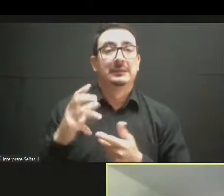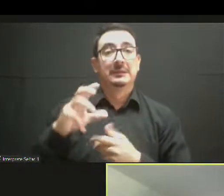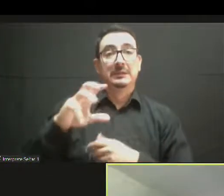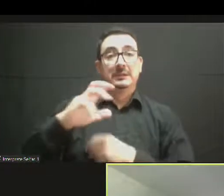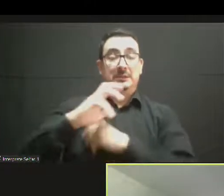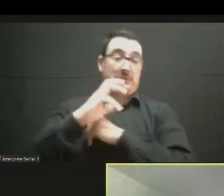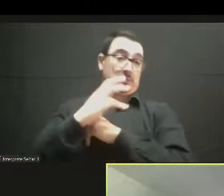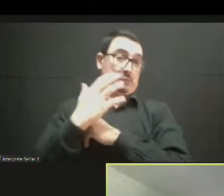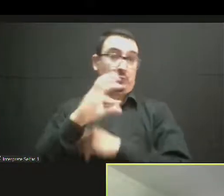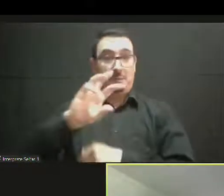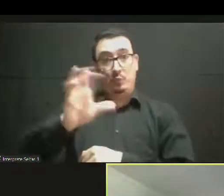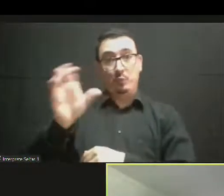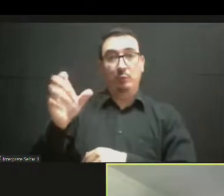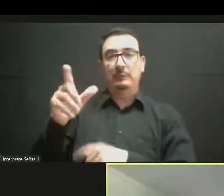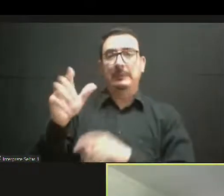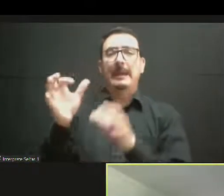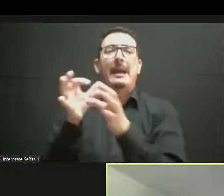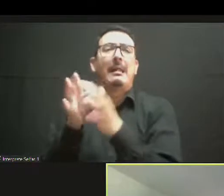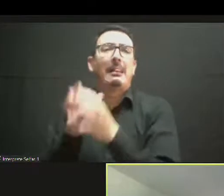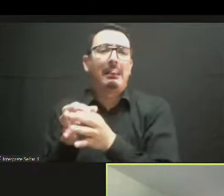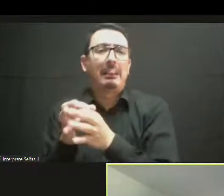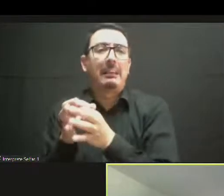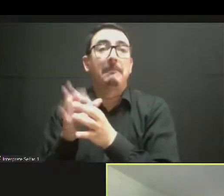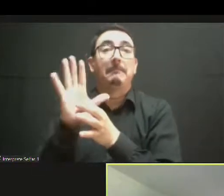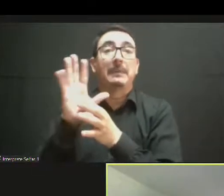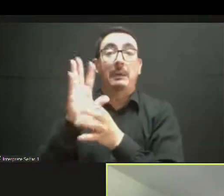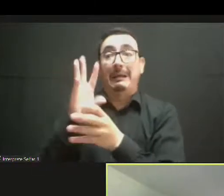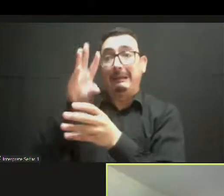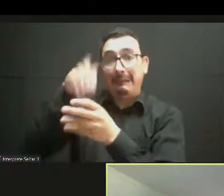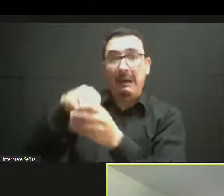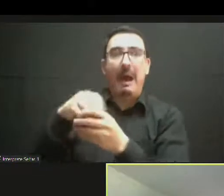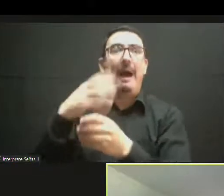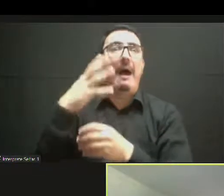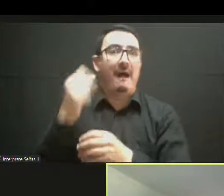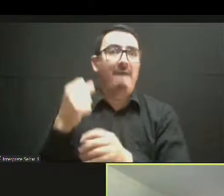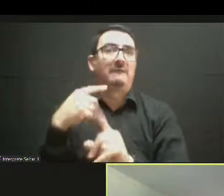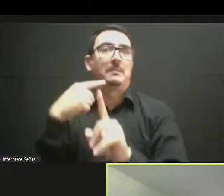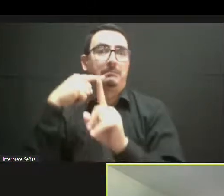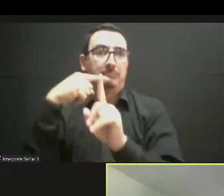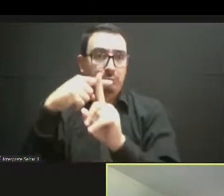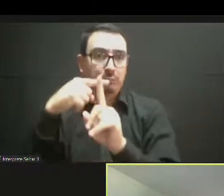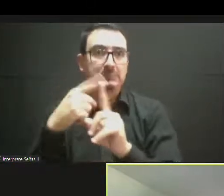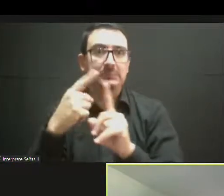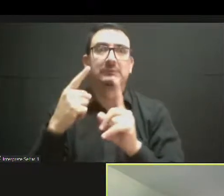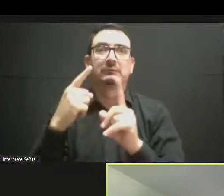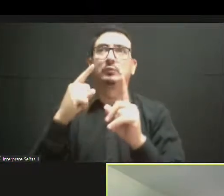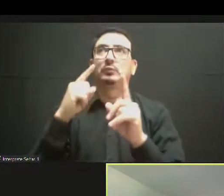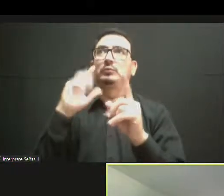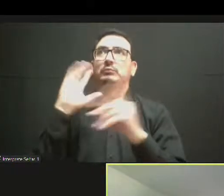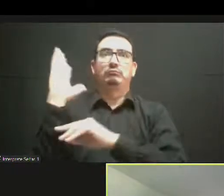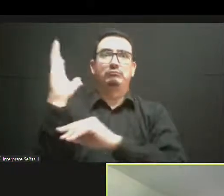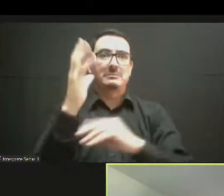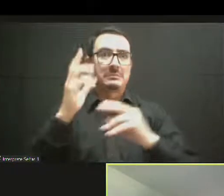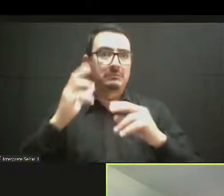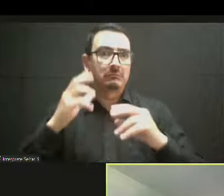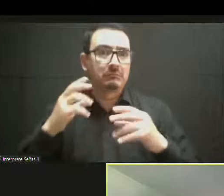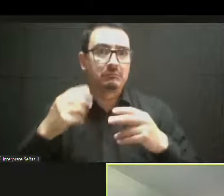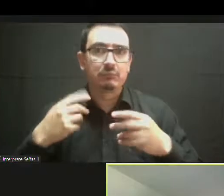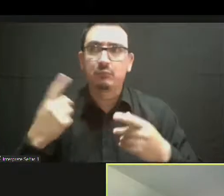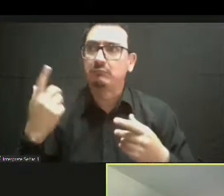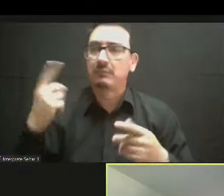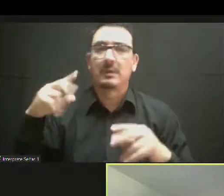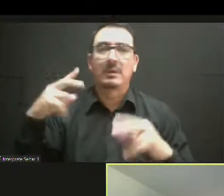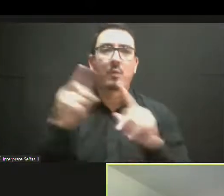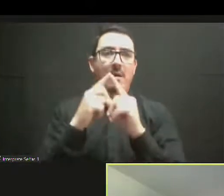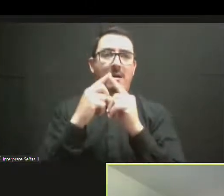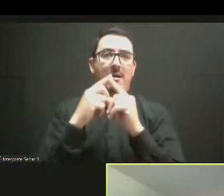establish here and also work from anywhere from Costa Rica. So connectivity is another major challenge that we are facing. So